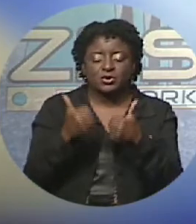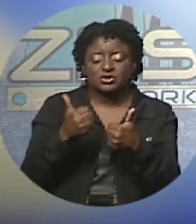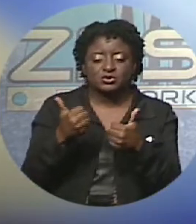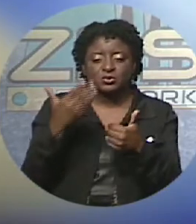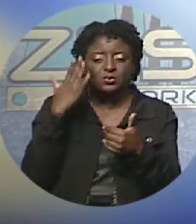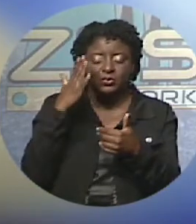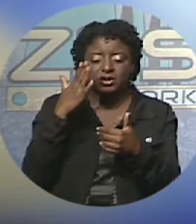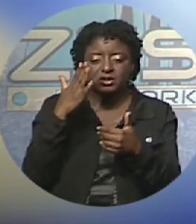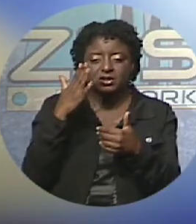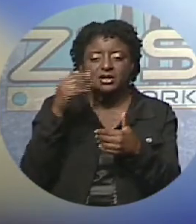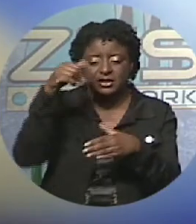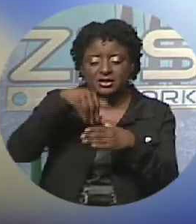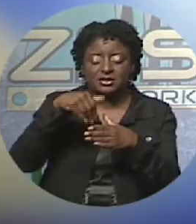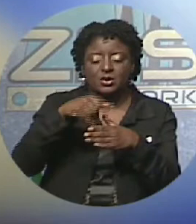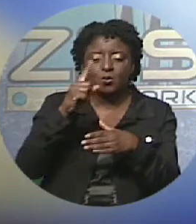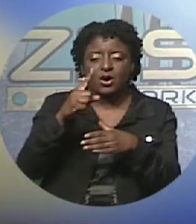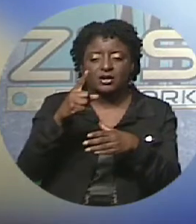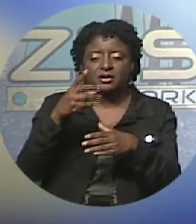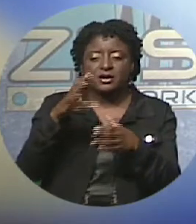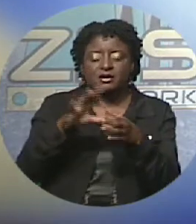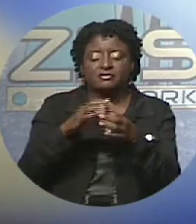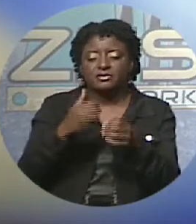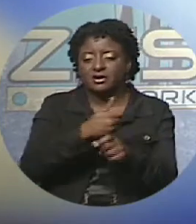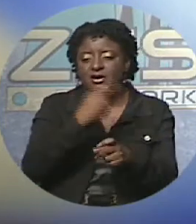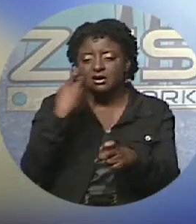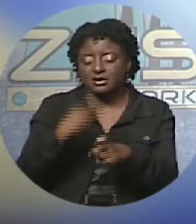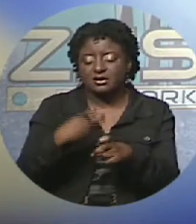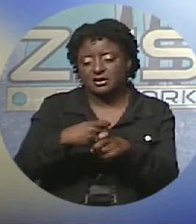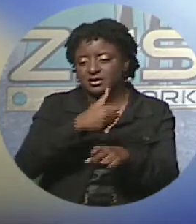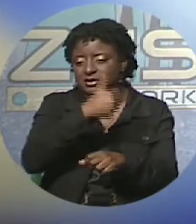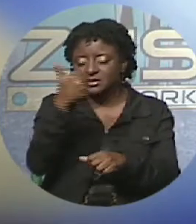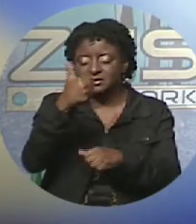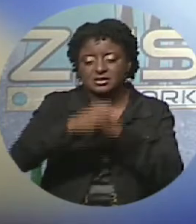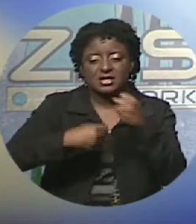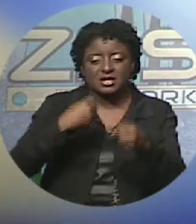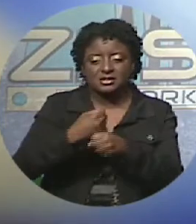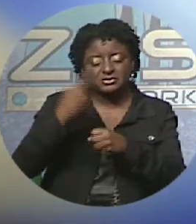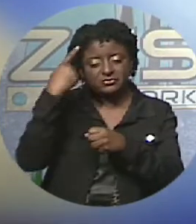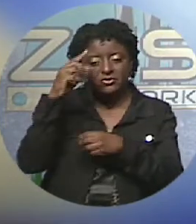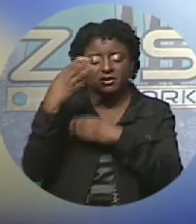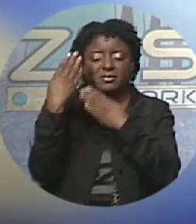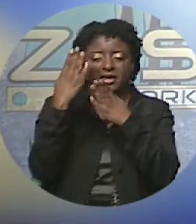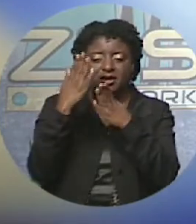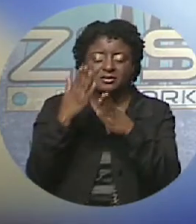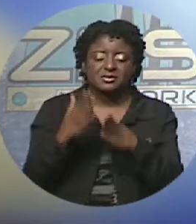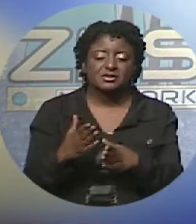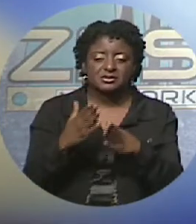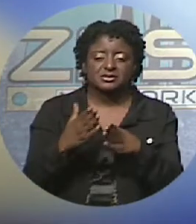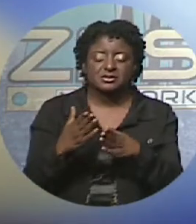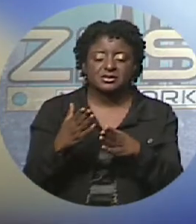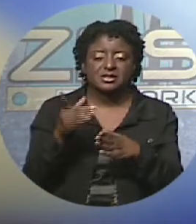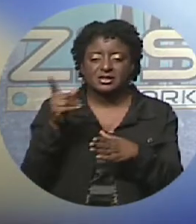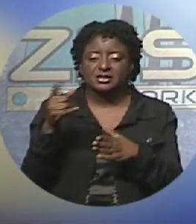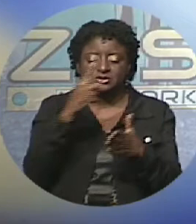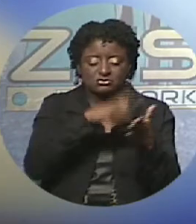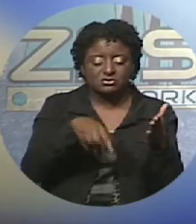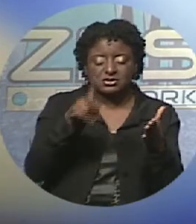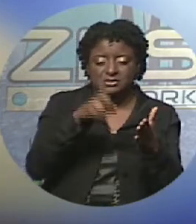one of the most difficult years for Bahamians in this country's history. Senator Thompson was extremely critical of its